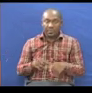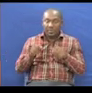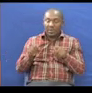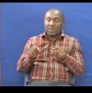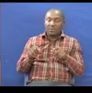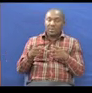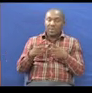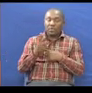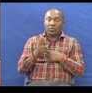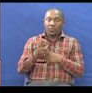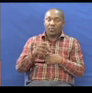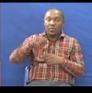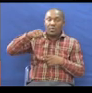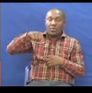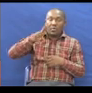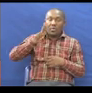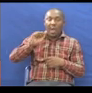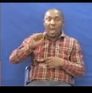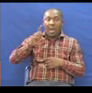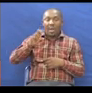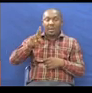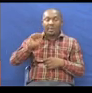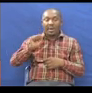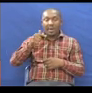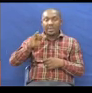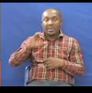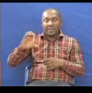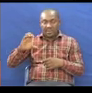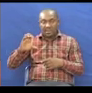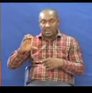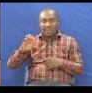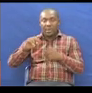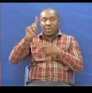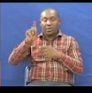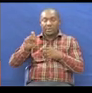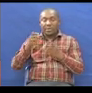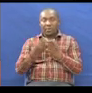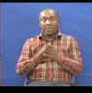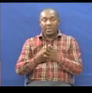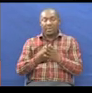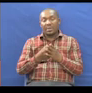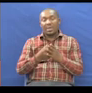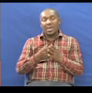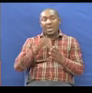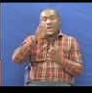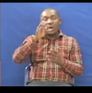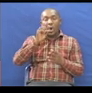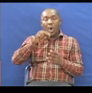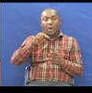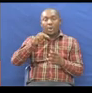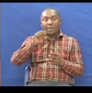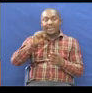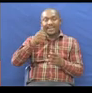the quadratic equation with the constant term negative. The last but not least, not only the middle